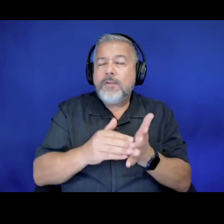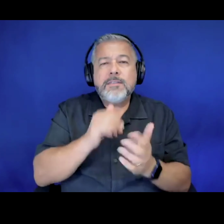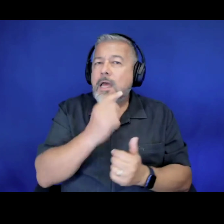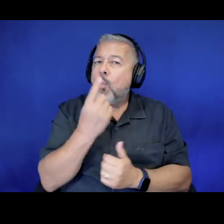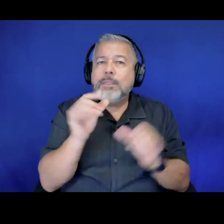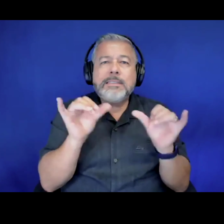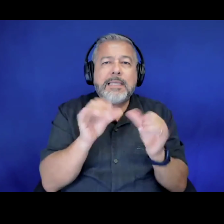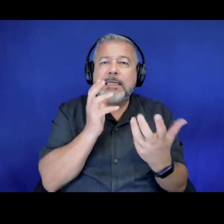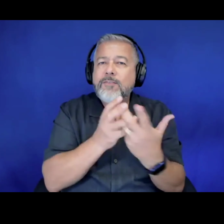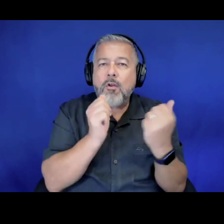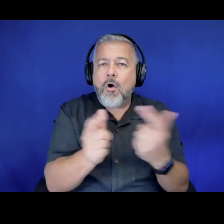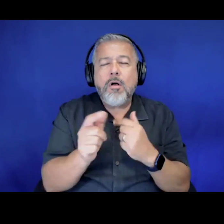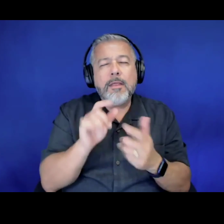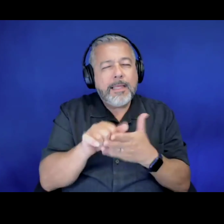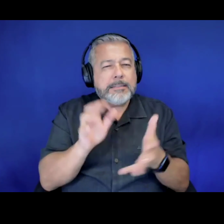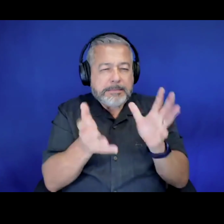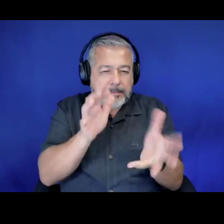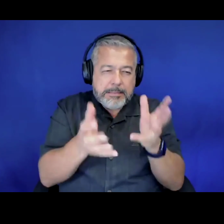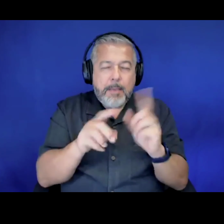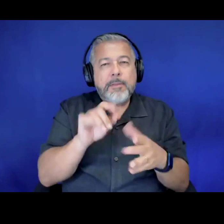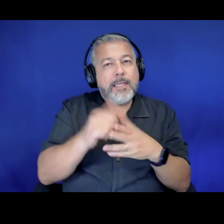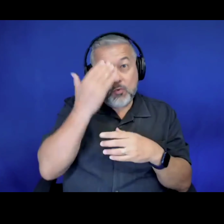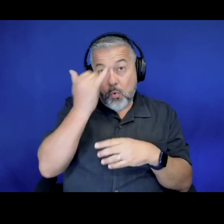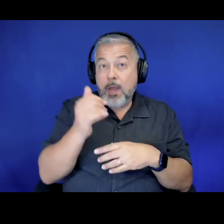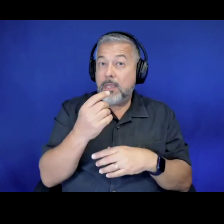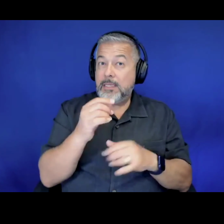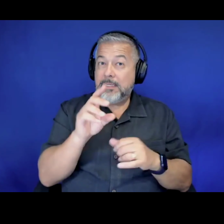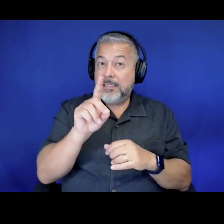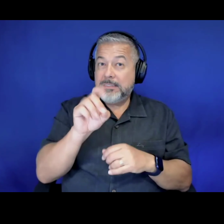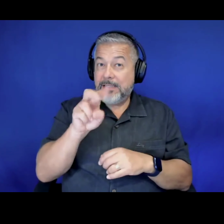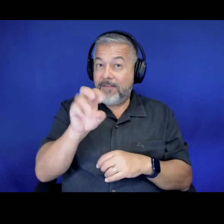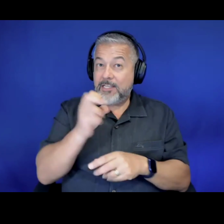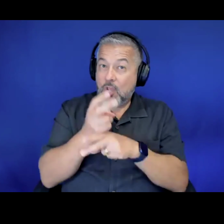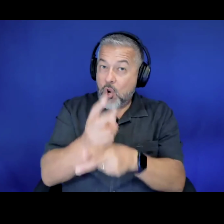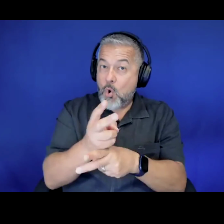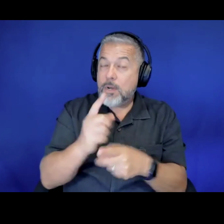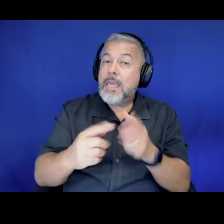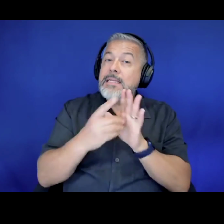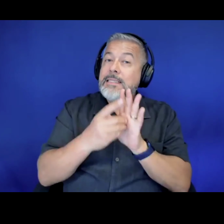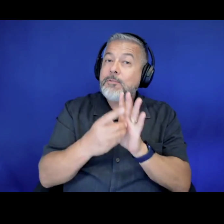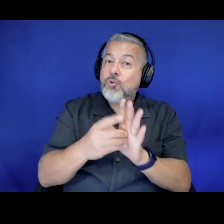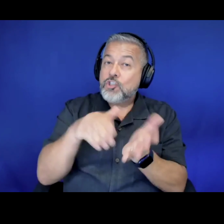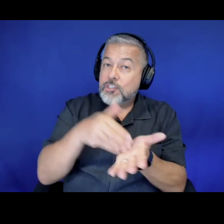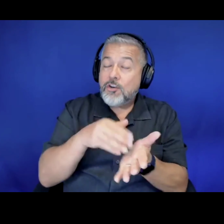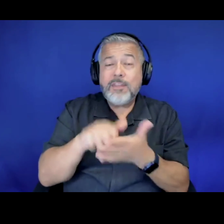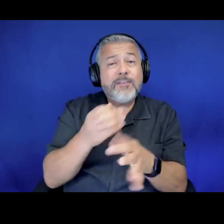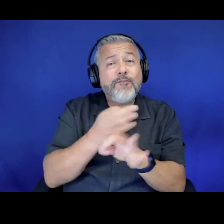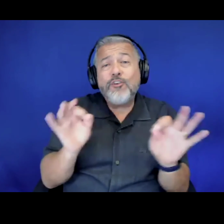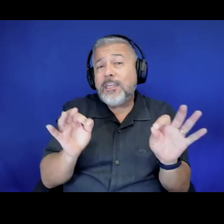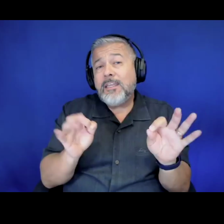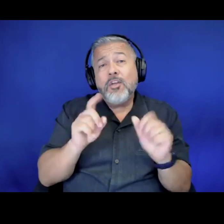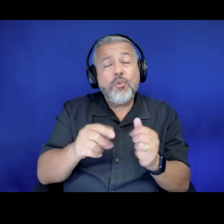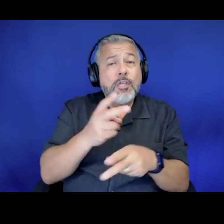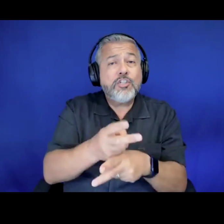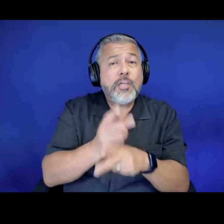it's a little tricky, but that's why the device loan and demonstration centers, those are a really good resource. Those are free, so you can check out things from